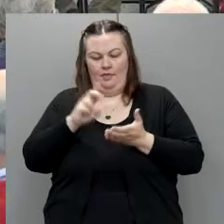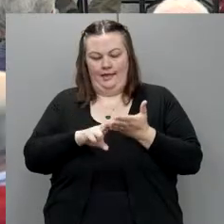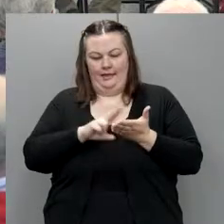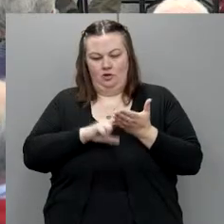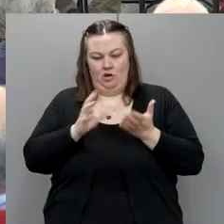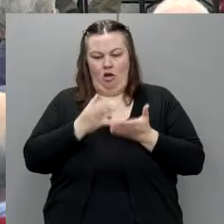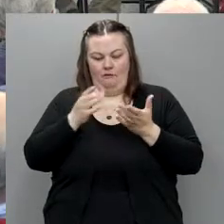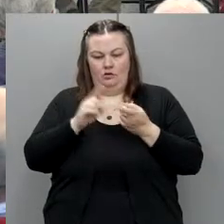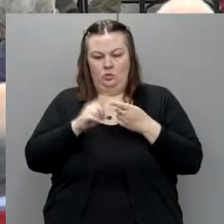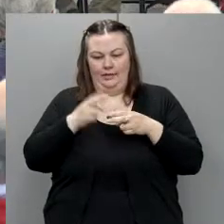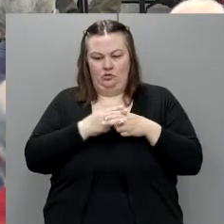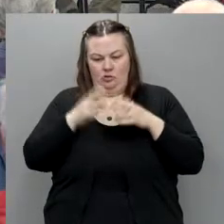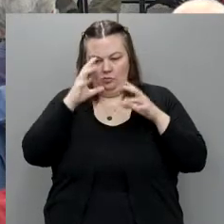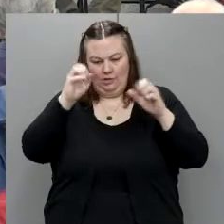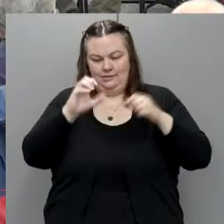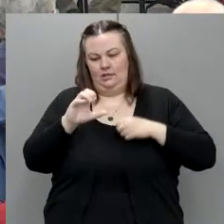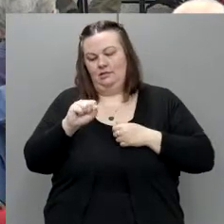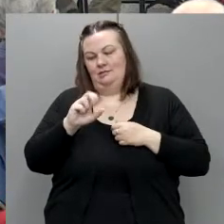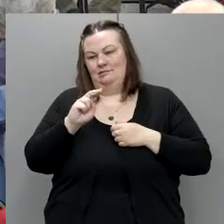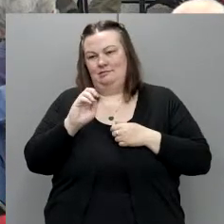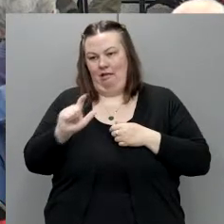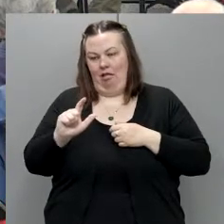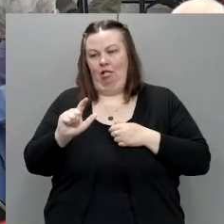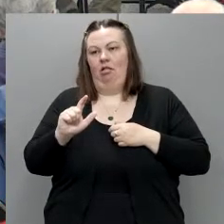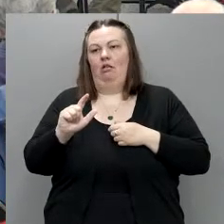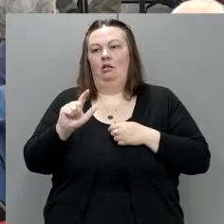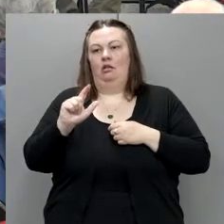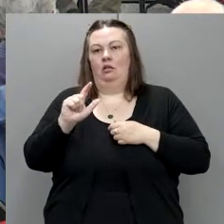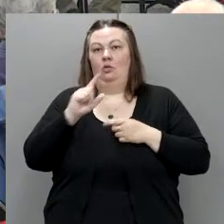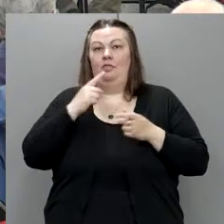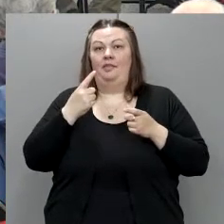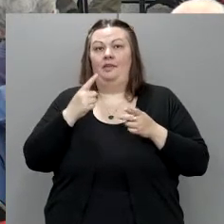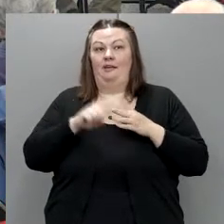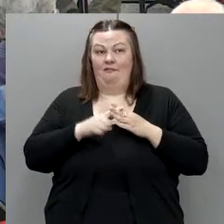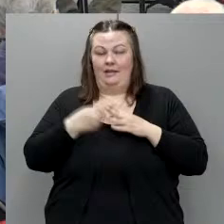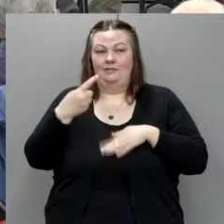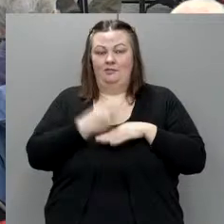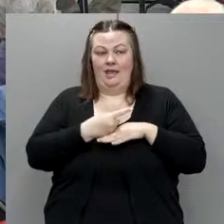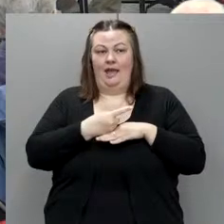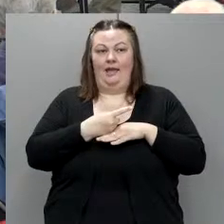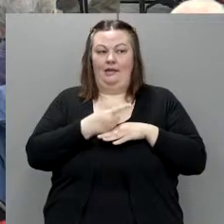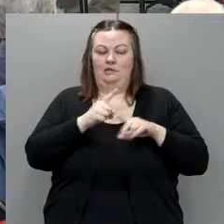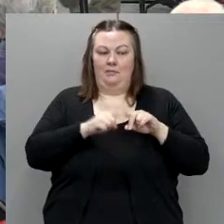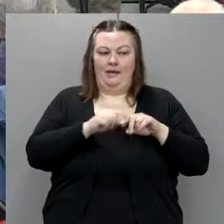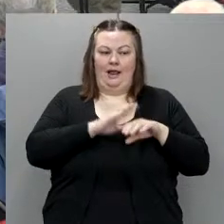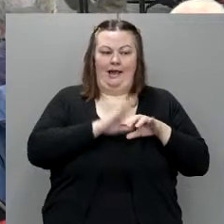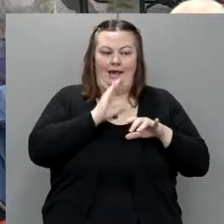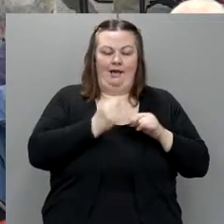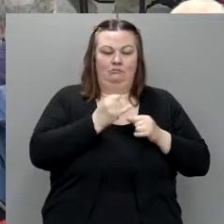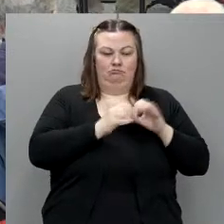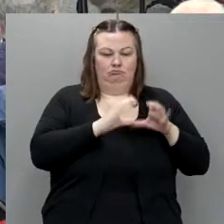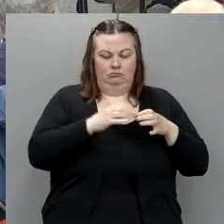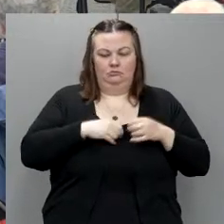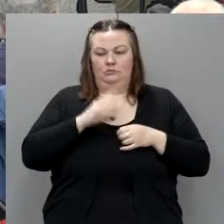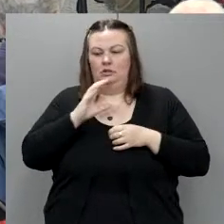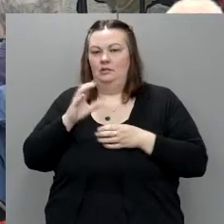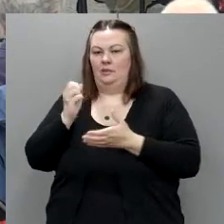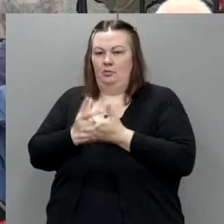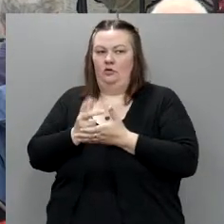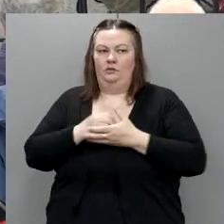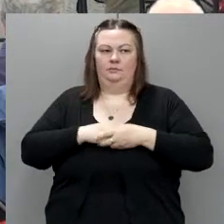contract offer to interim President Shonda Richardson Snell, with the effective date being upon execution of the parties, has been